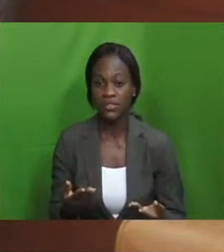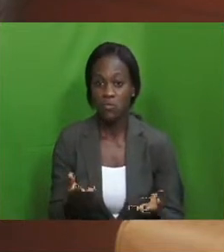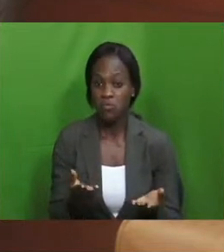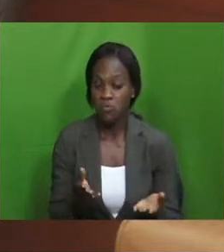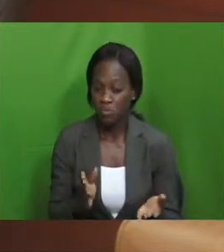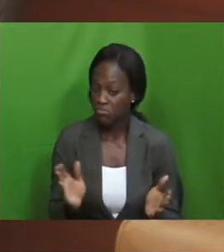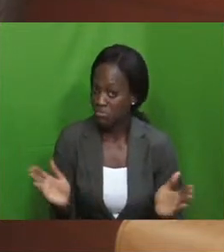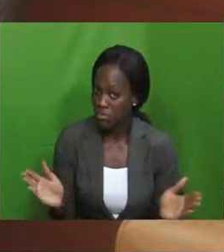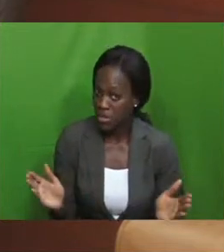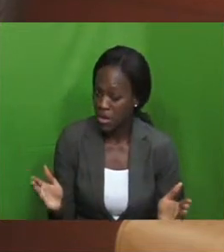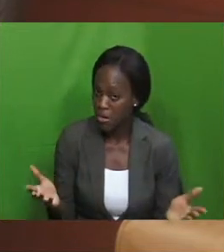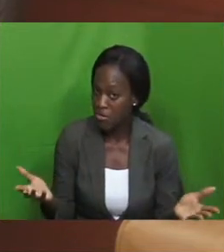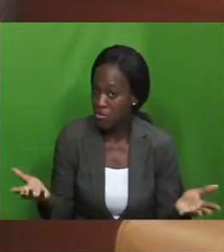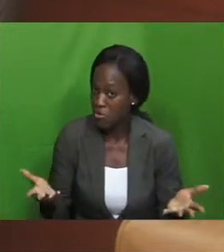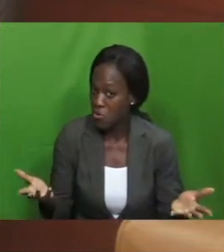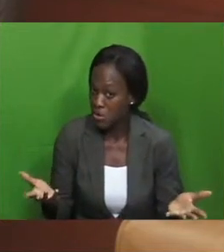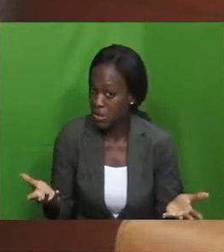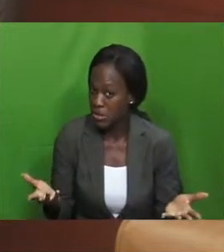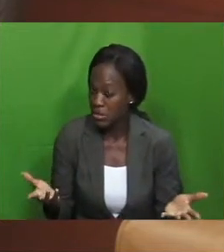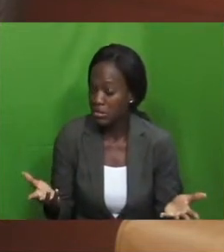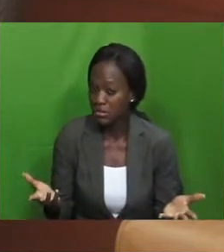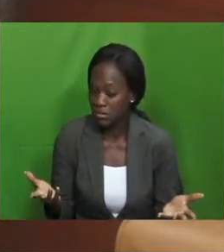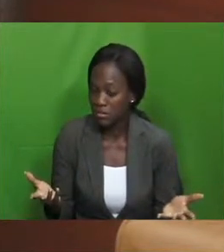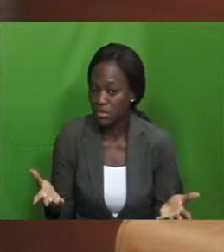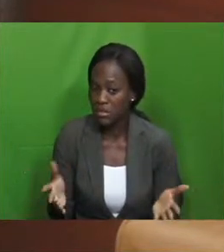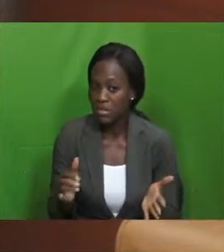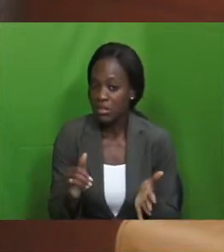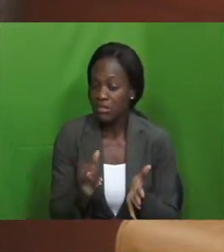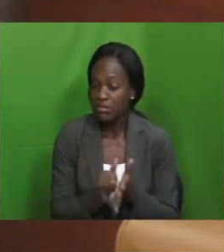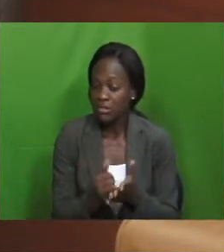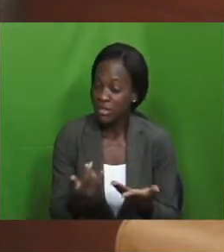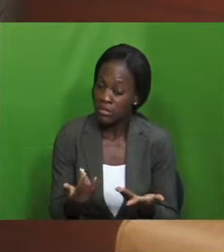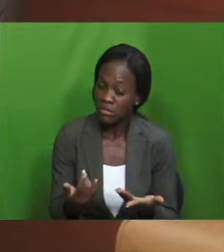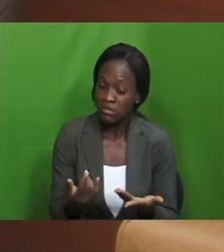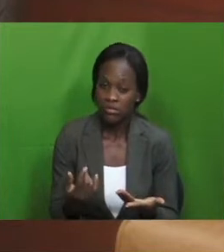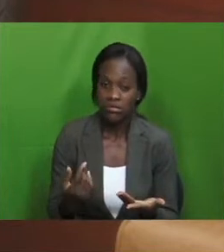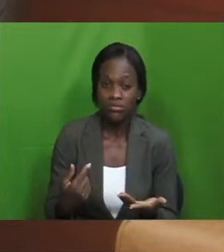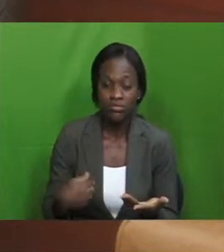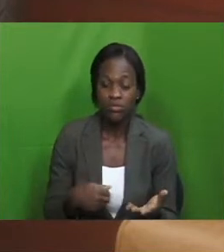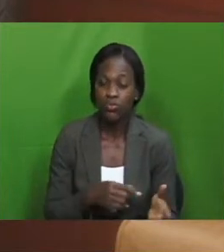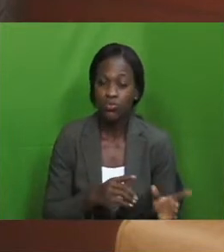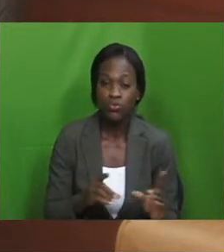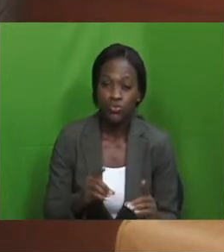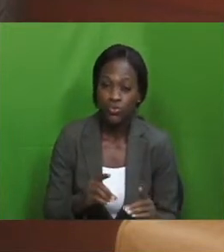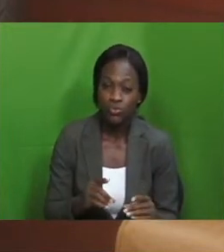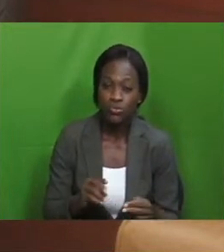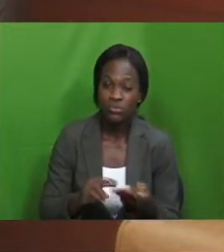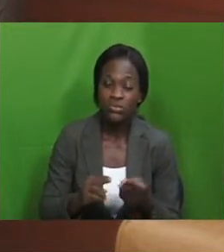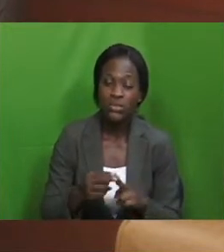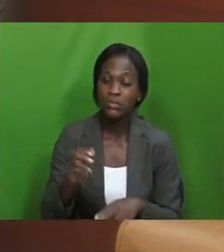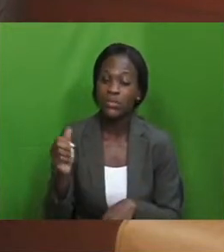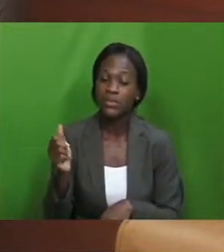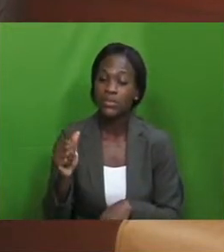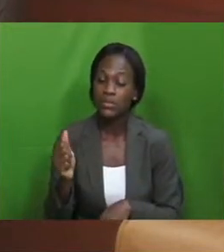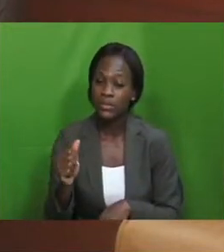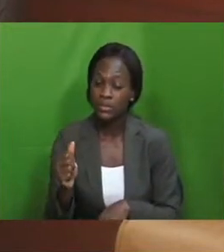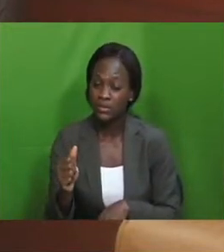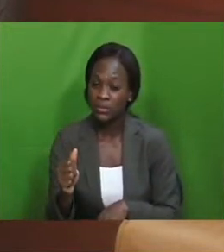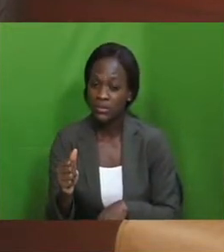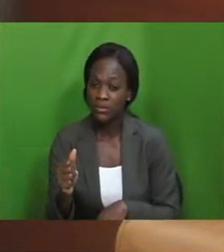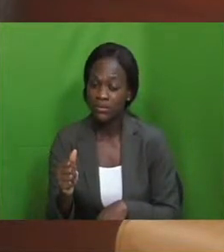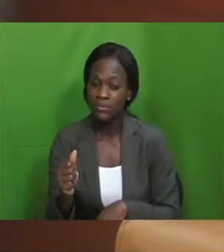urge that we move to item number 10,